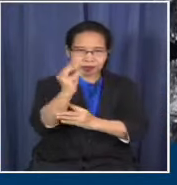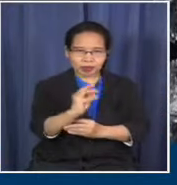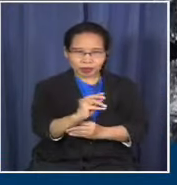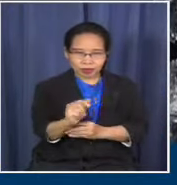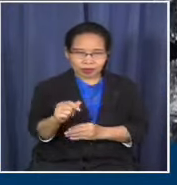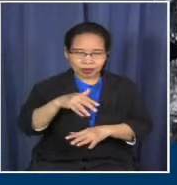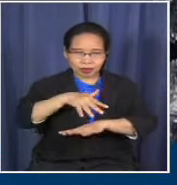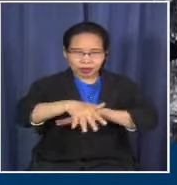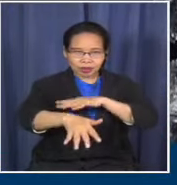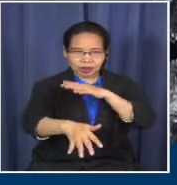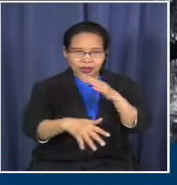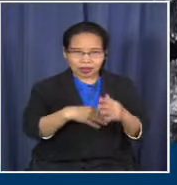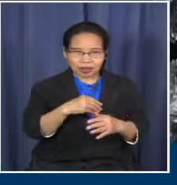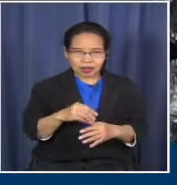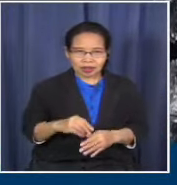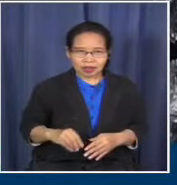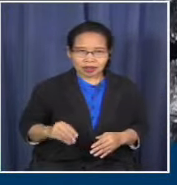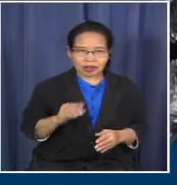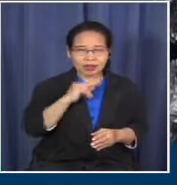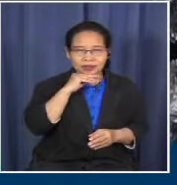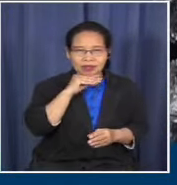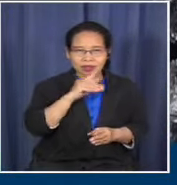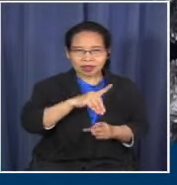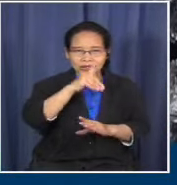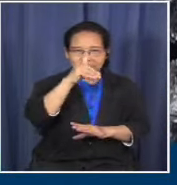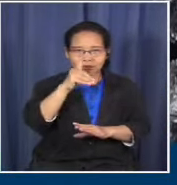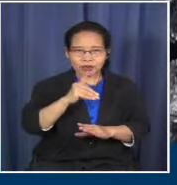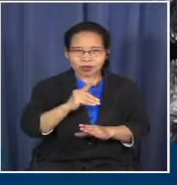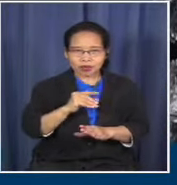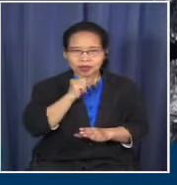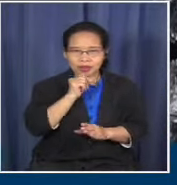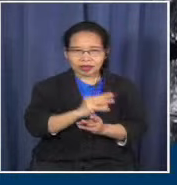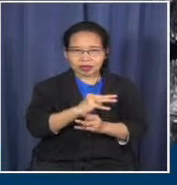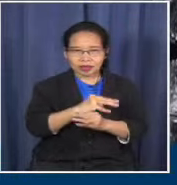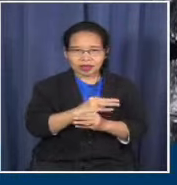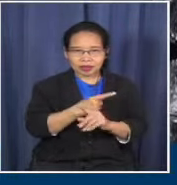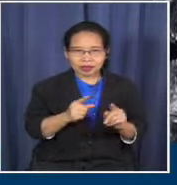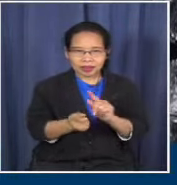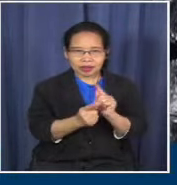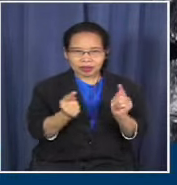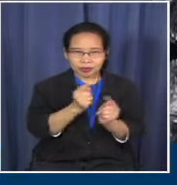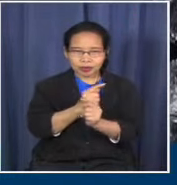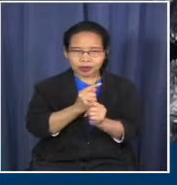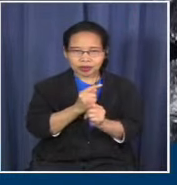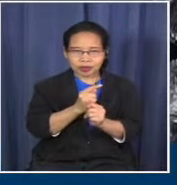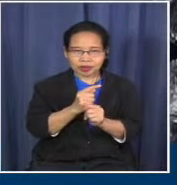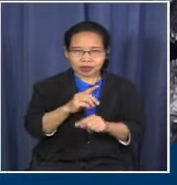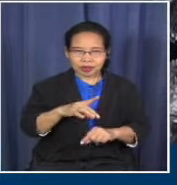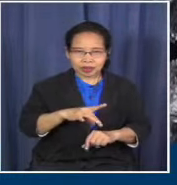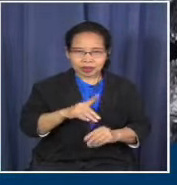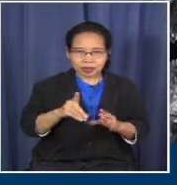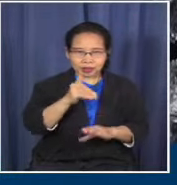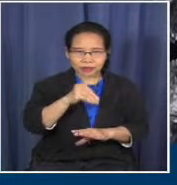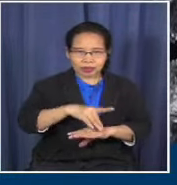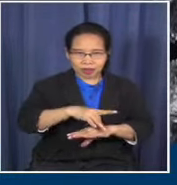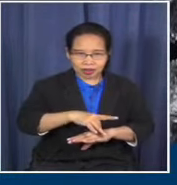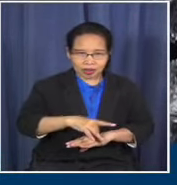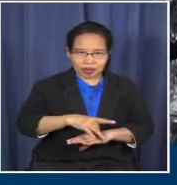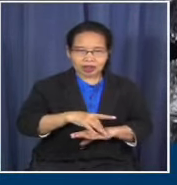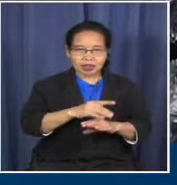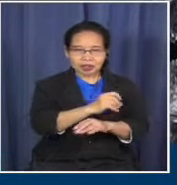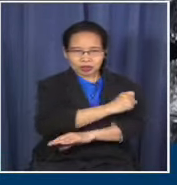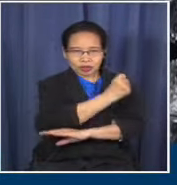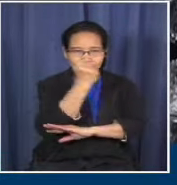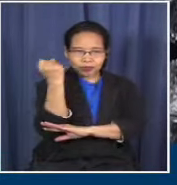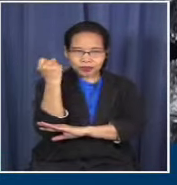are found did not create them, but only transported the diamonds from the Earth's mantle to the